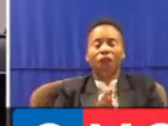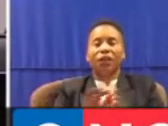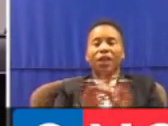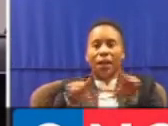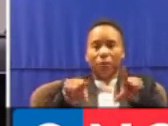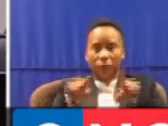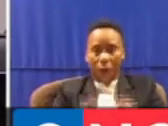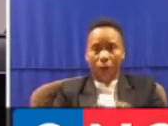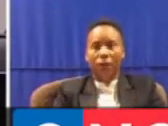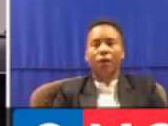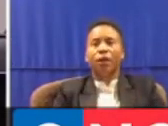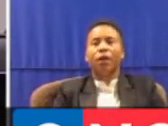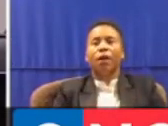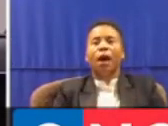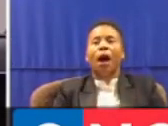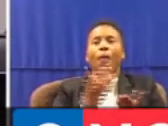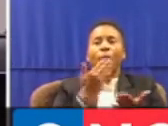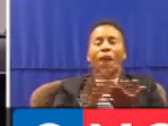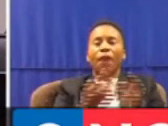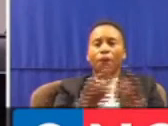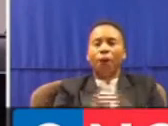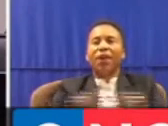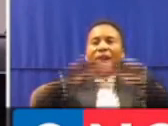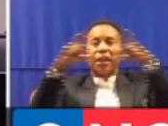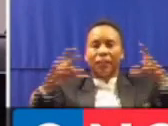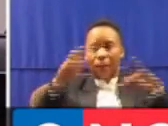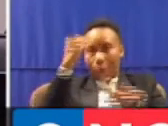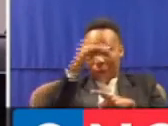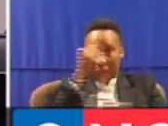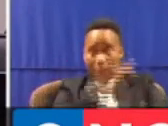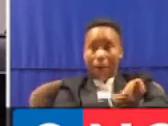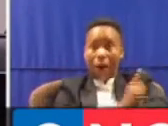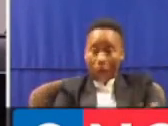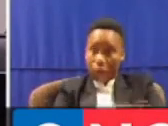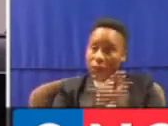for greater policing powers to build on this success.